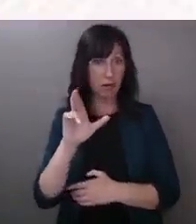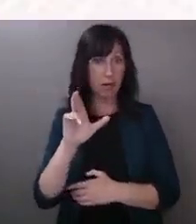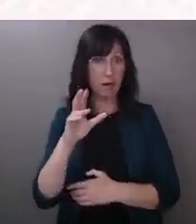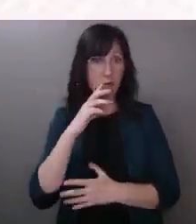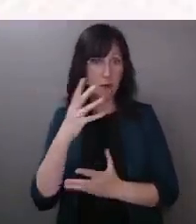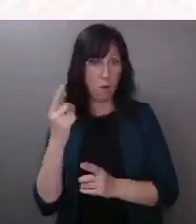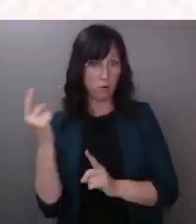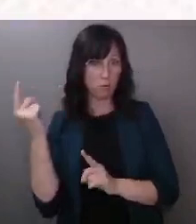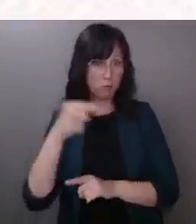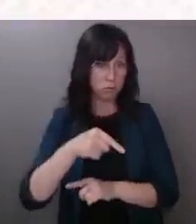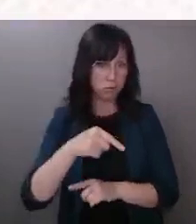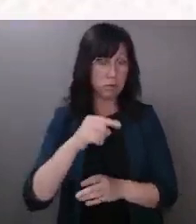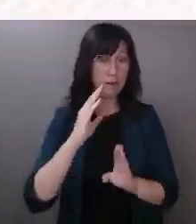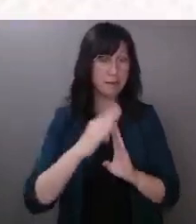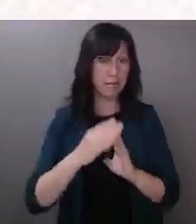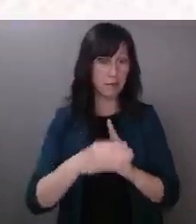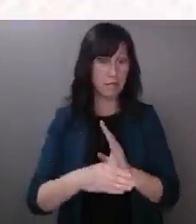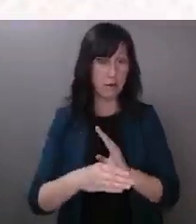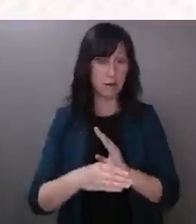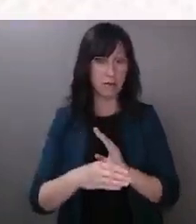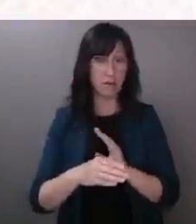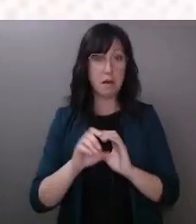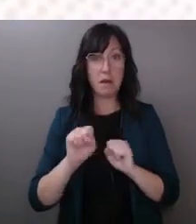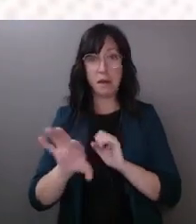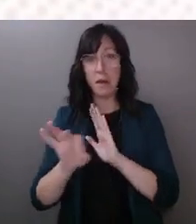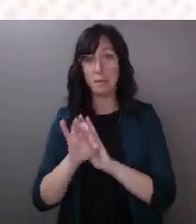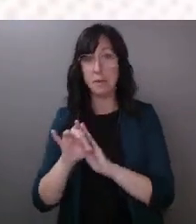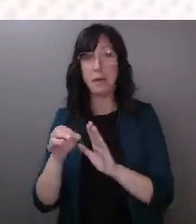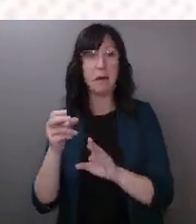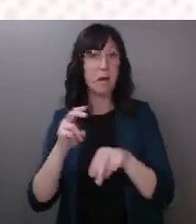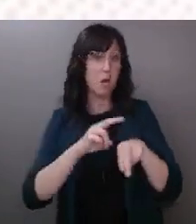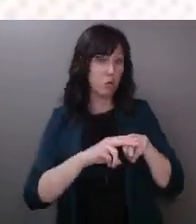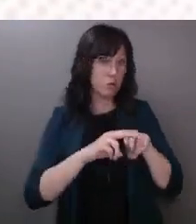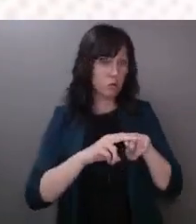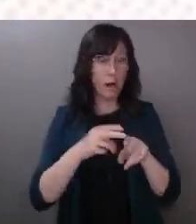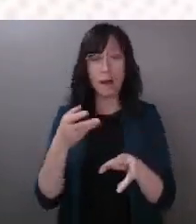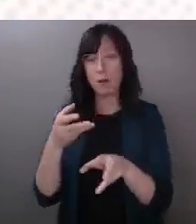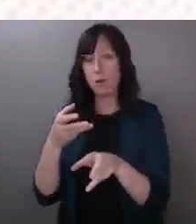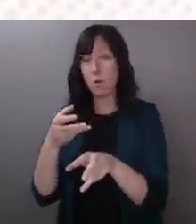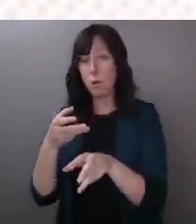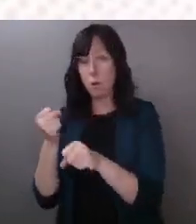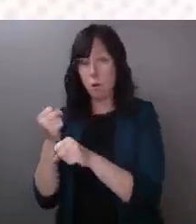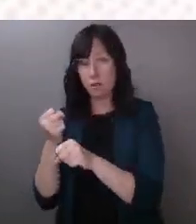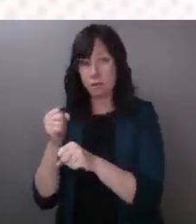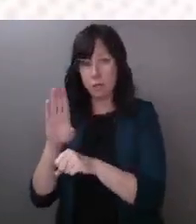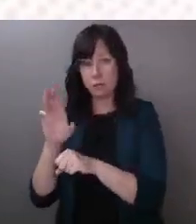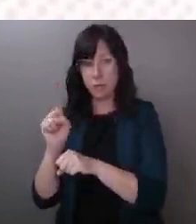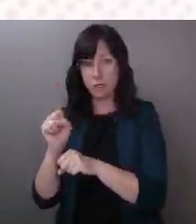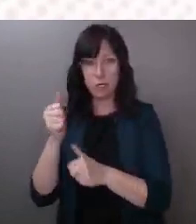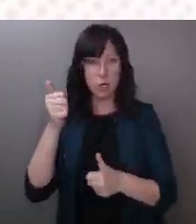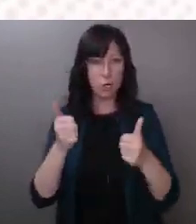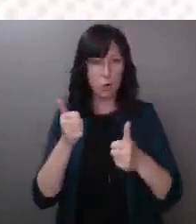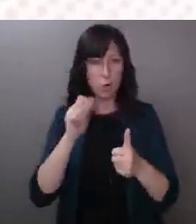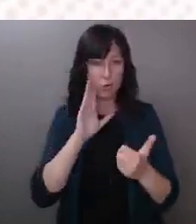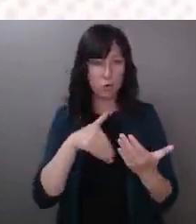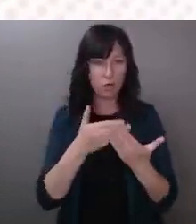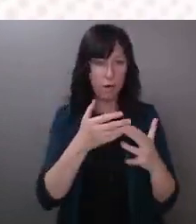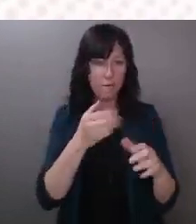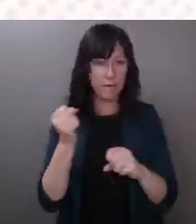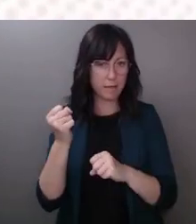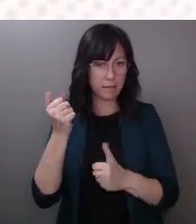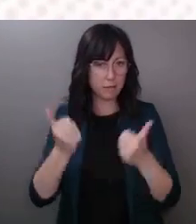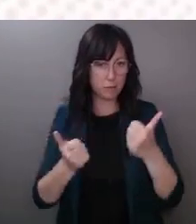downtown, and I have an option to choose either the shuttle express or the train, what's going to get me there faster? What's the best way to get